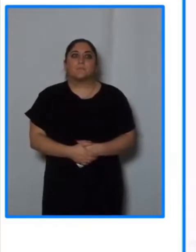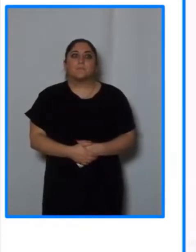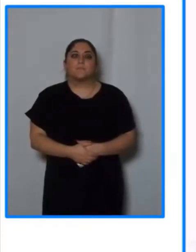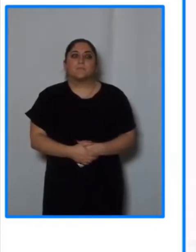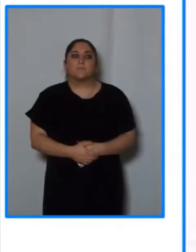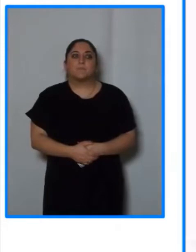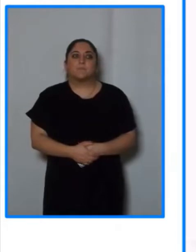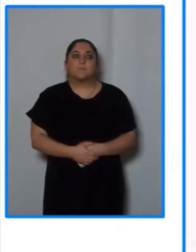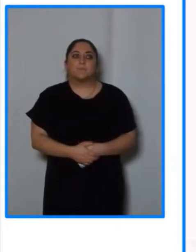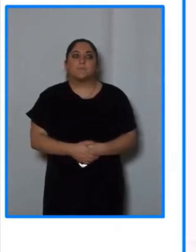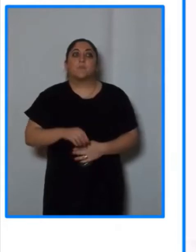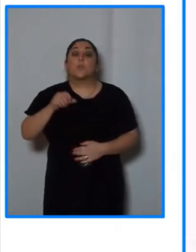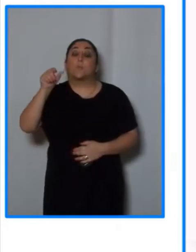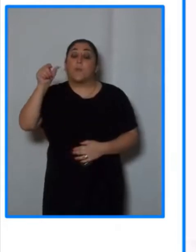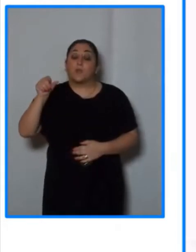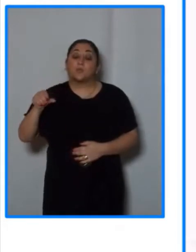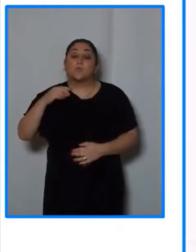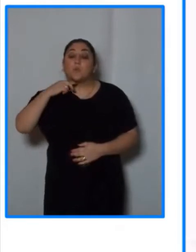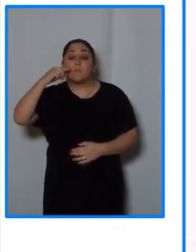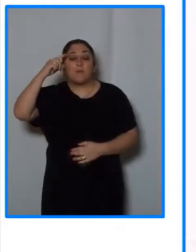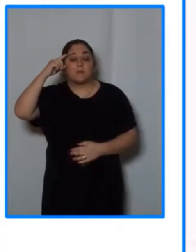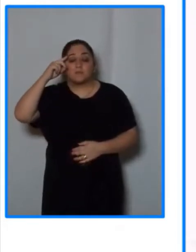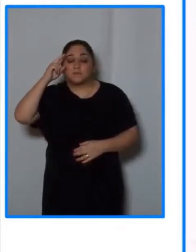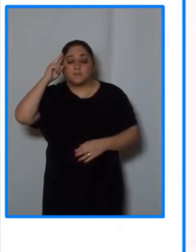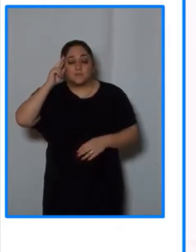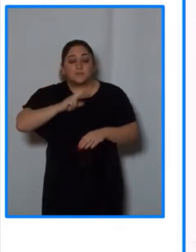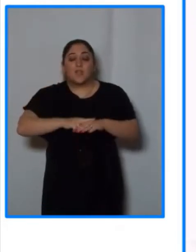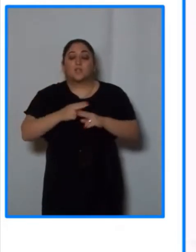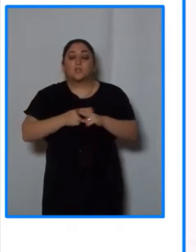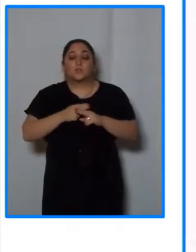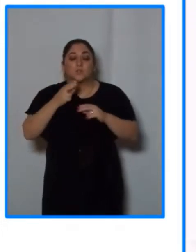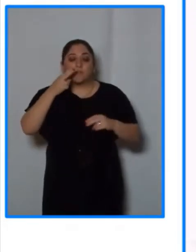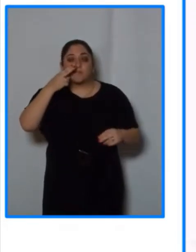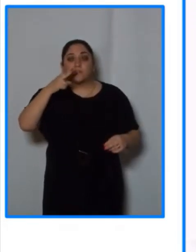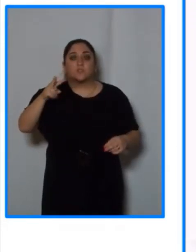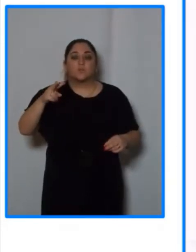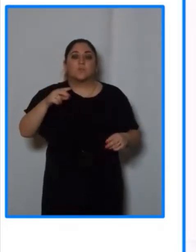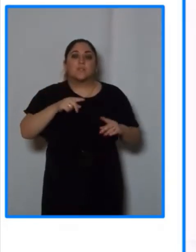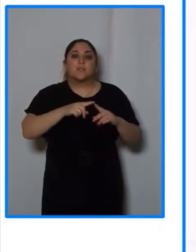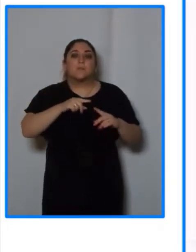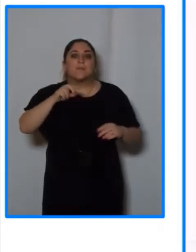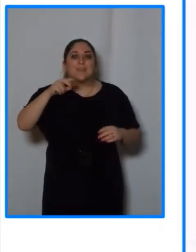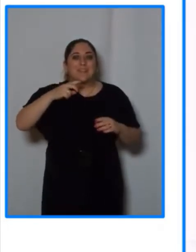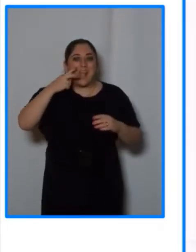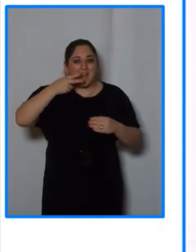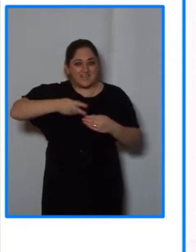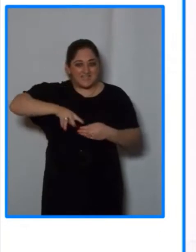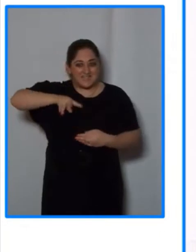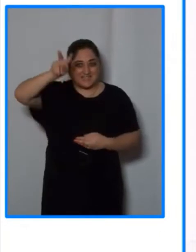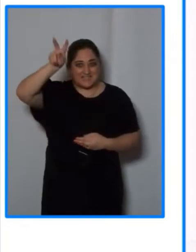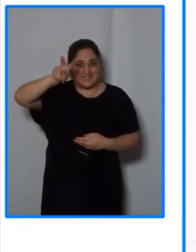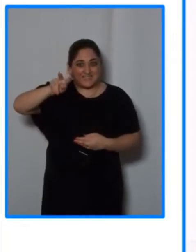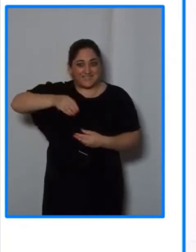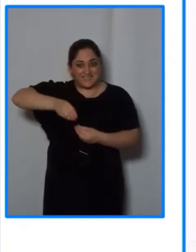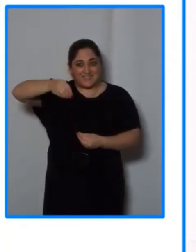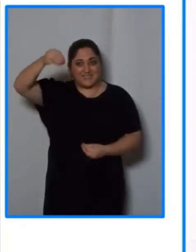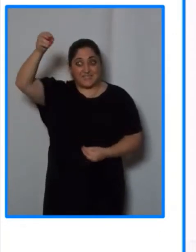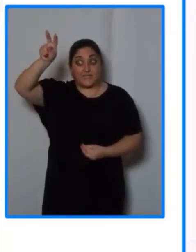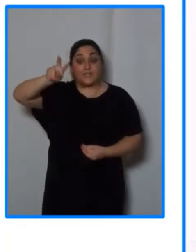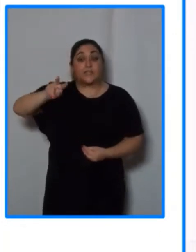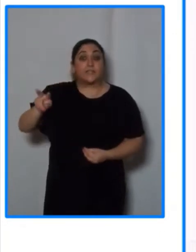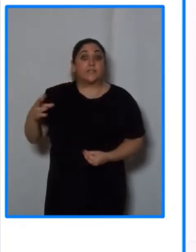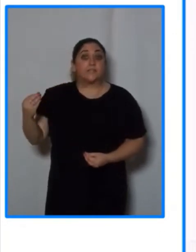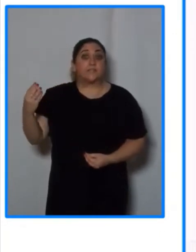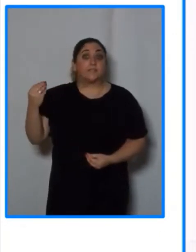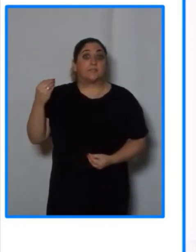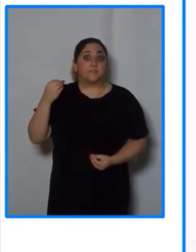A person who cannot operate using their vision may use a screen reading program that will read website content aloud. For